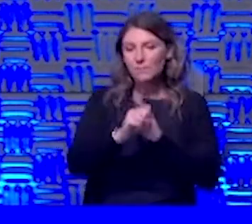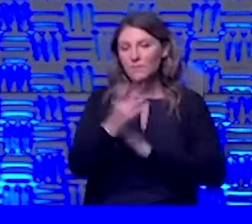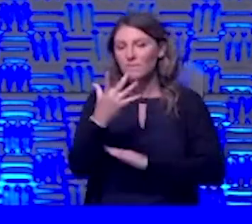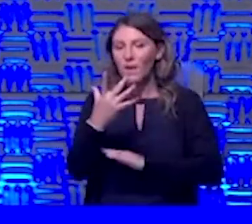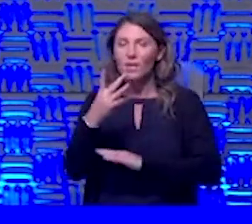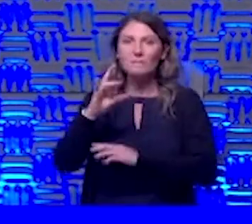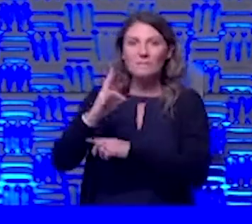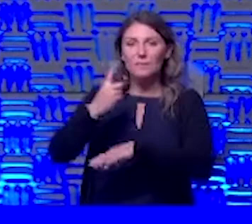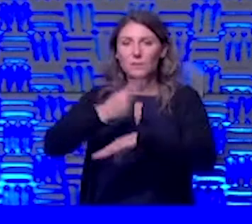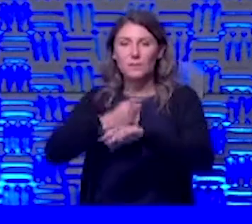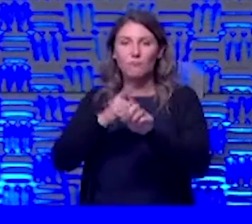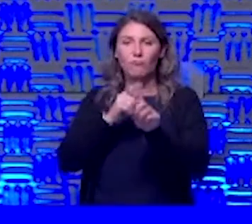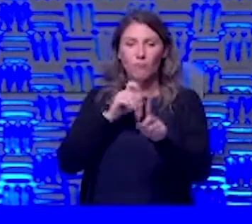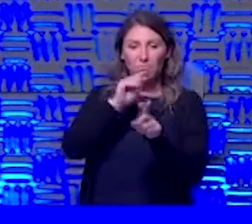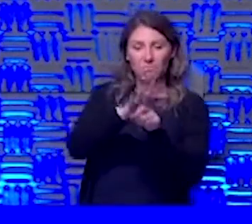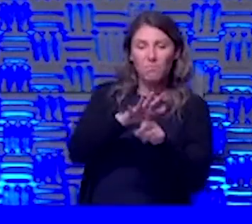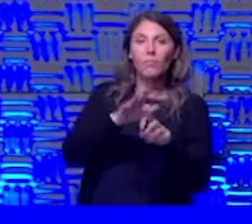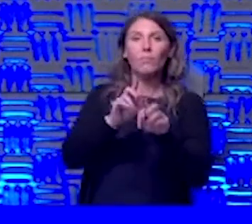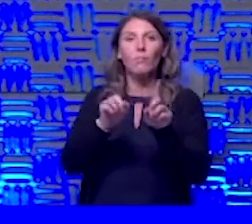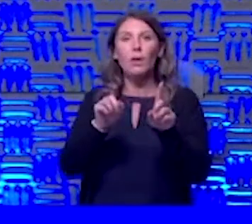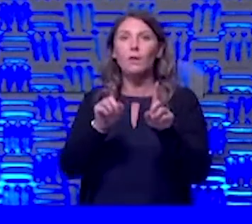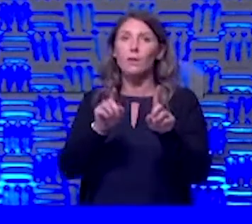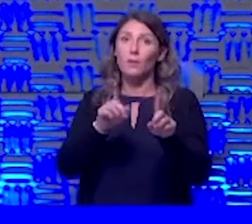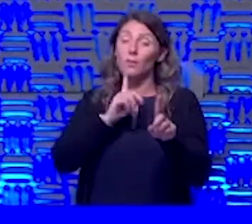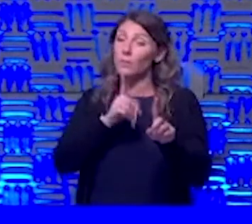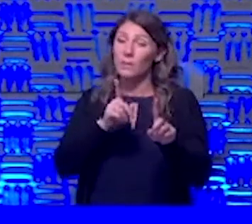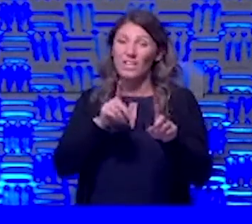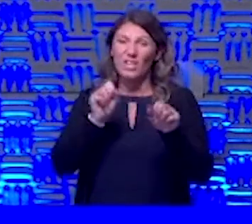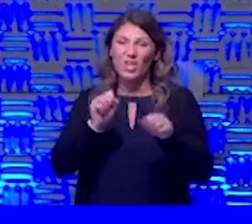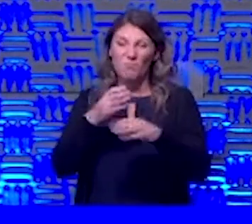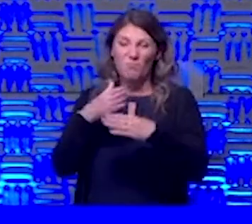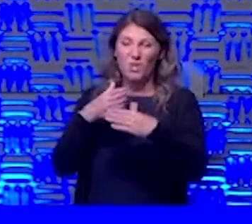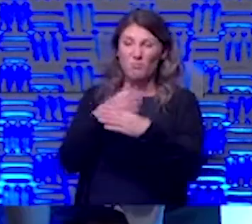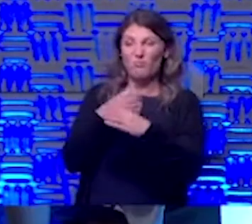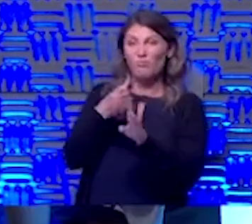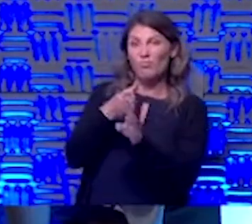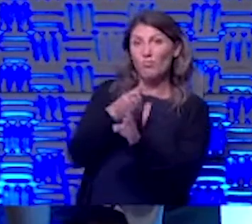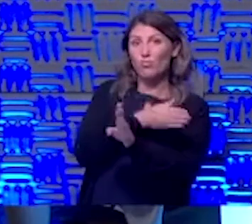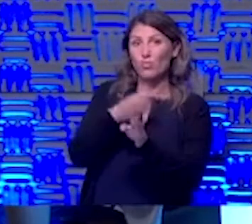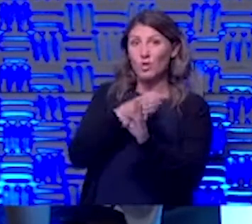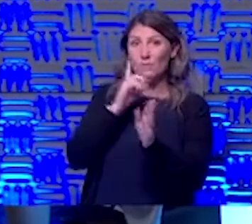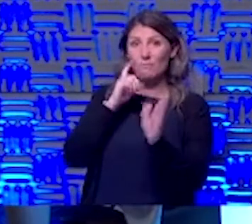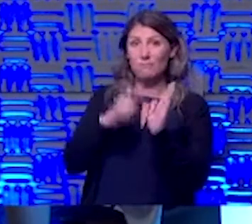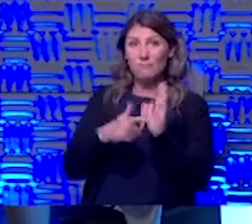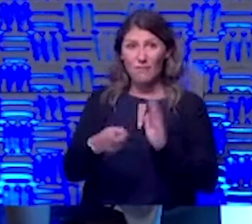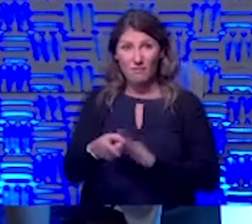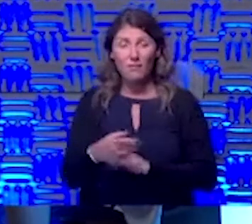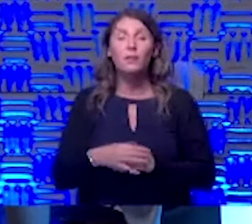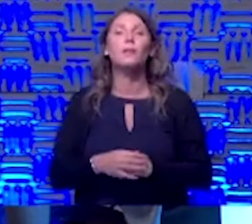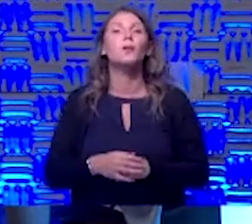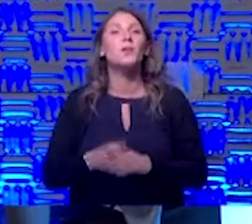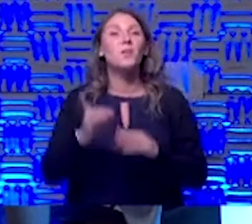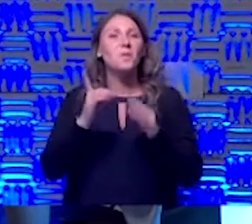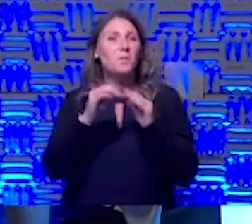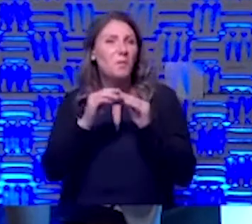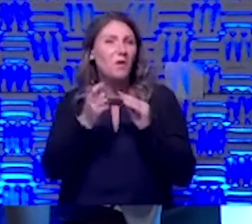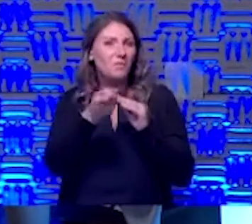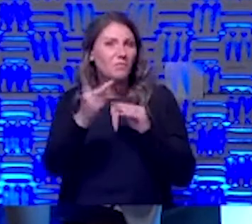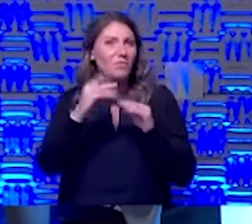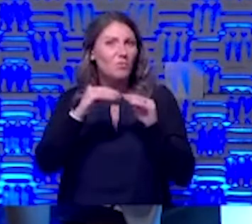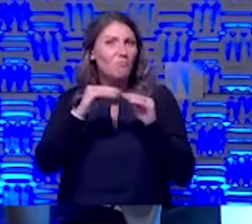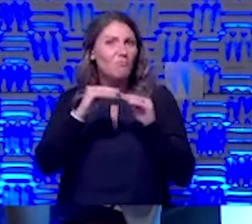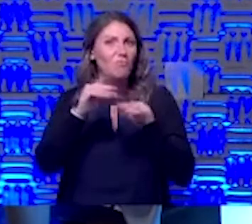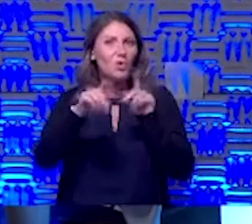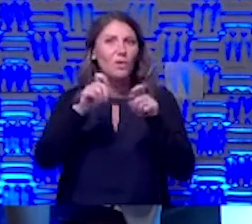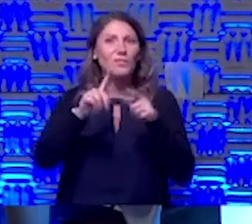want to get too early because you could be in that really pre-detection window. Yeah. Do we have time for one more question? Yeah, I think we have time for a couple more, and then okay.